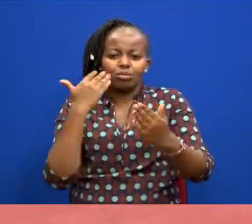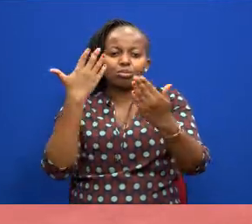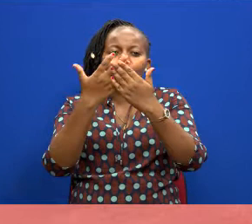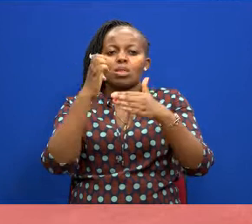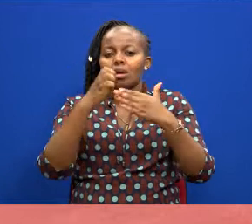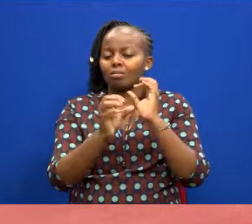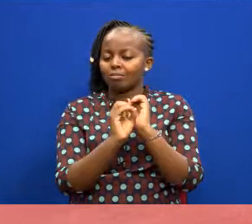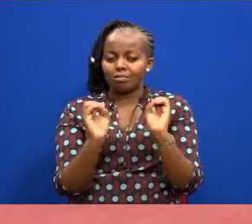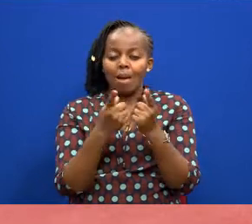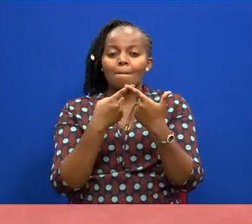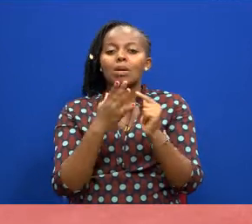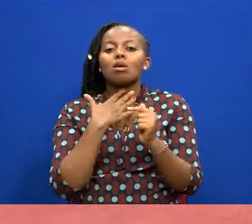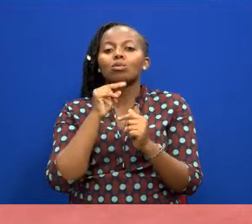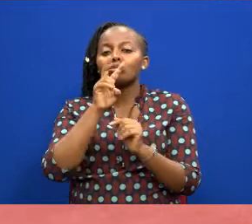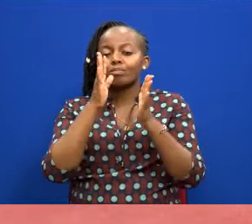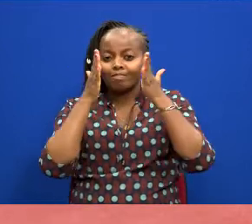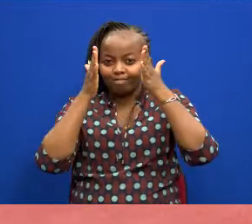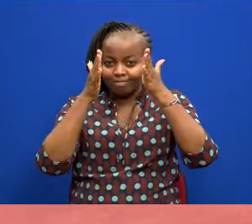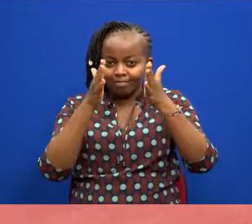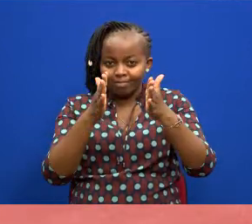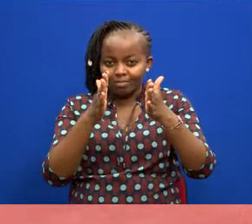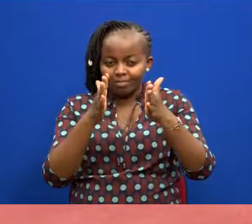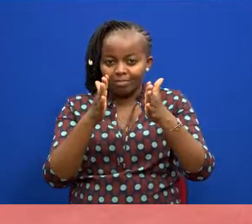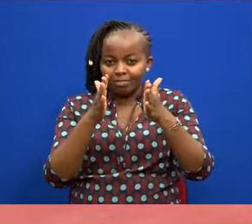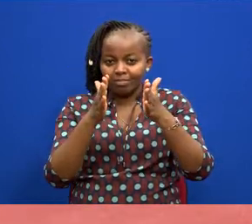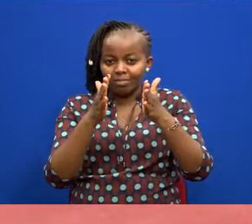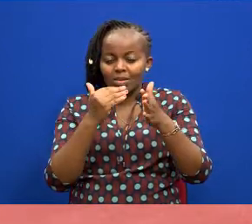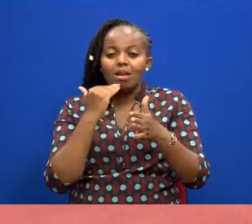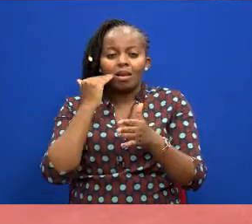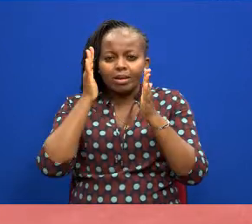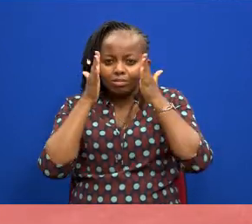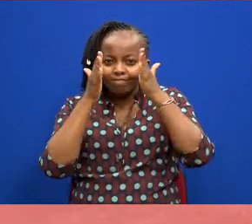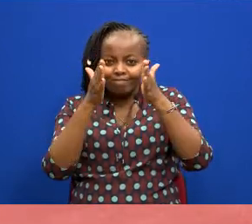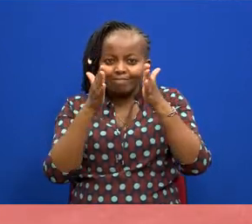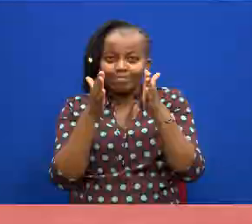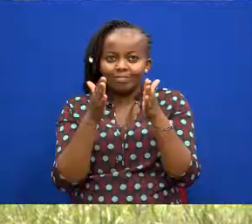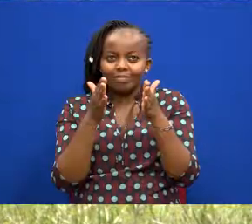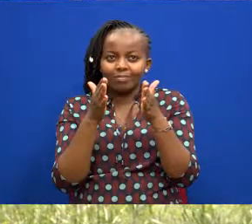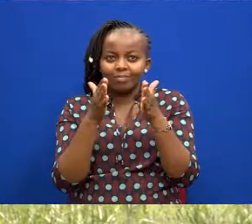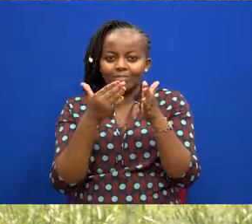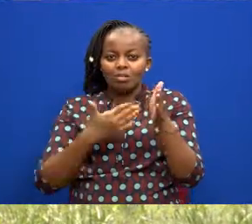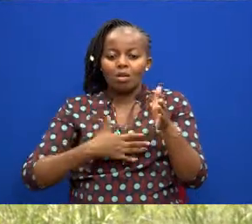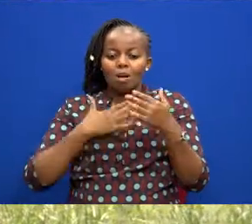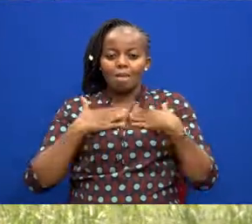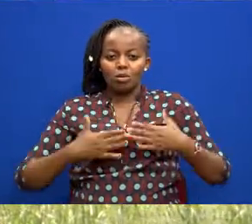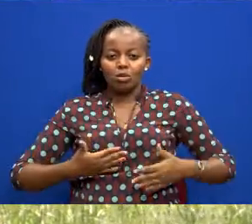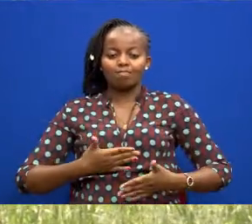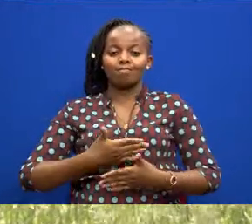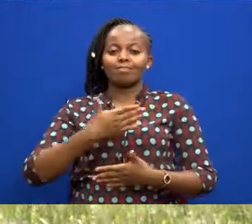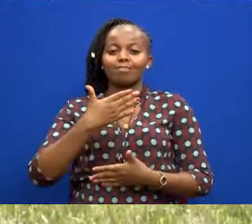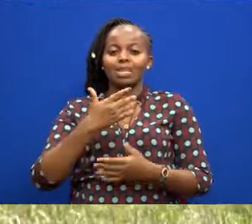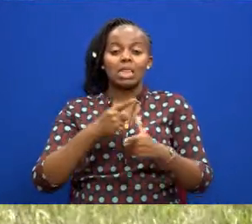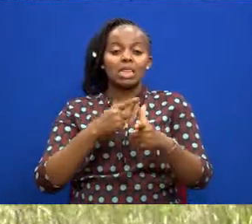finish line. What I want you to focus on is keeping your head straight, upright body